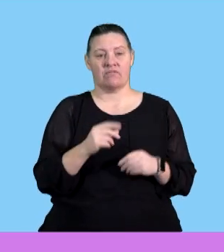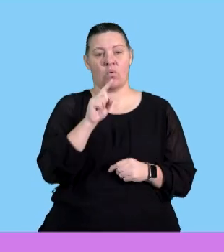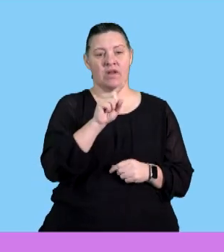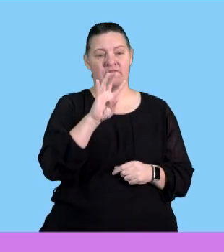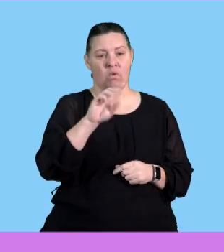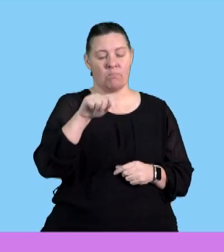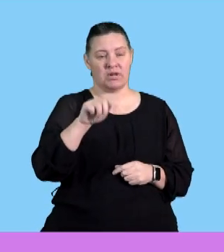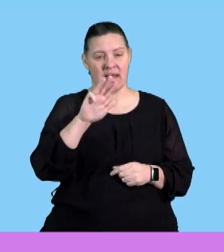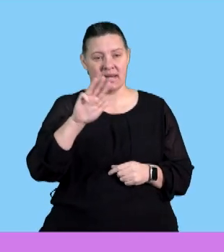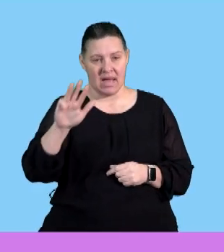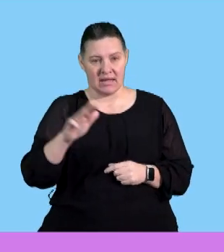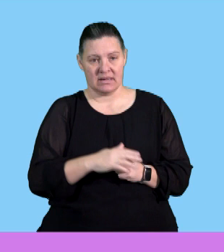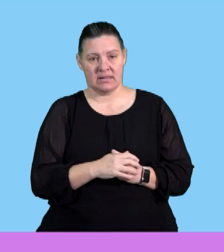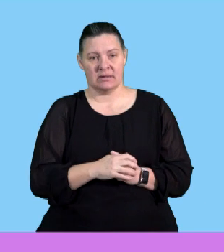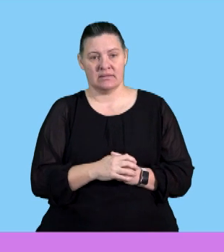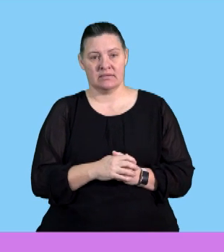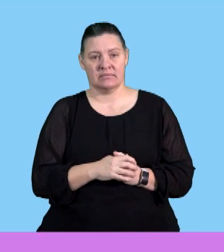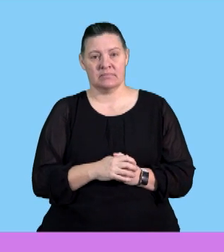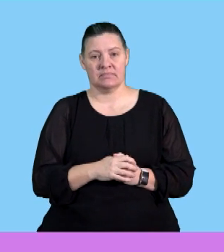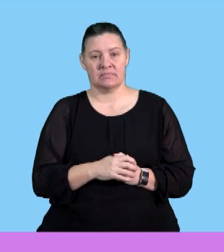Rand 99